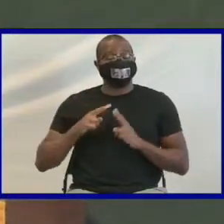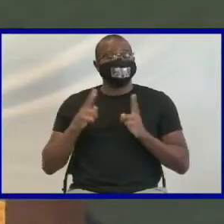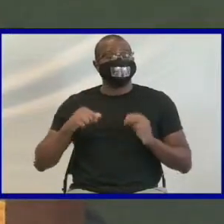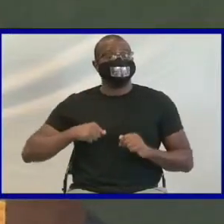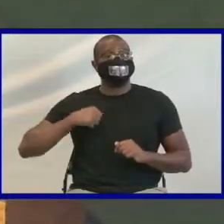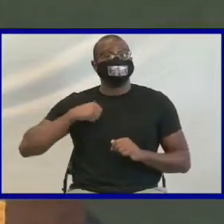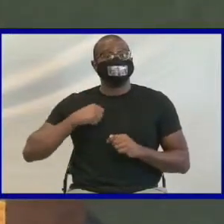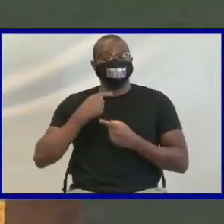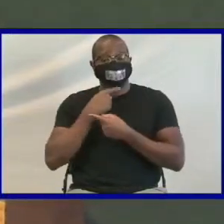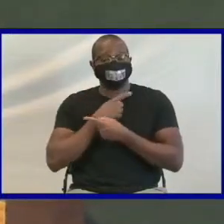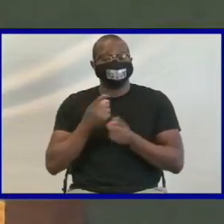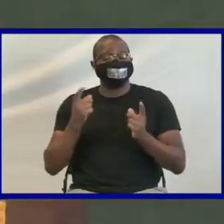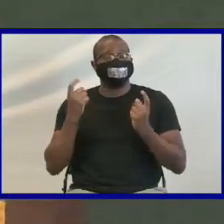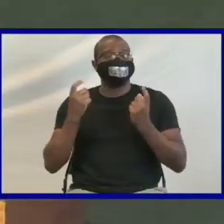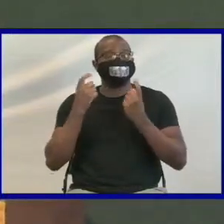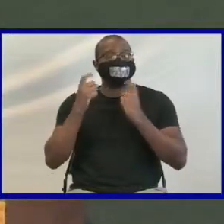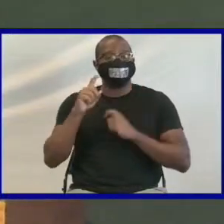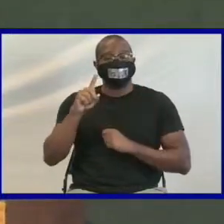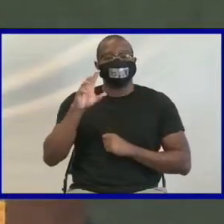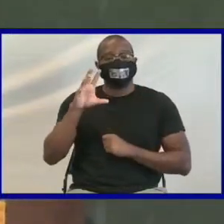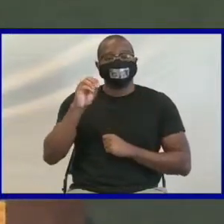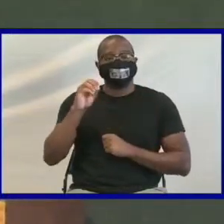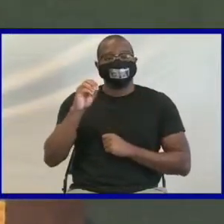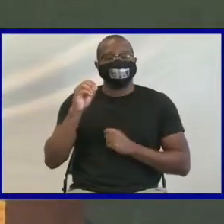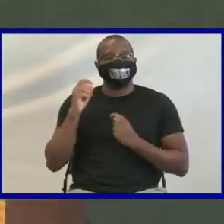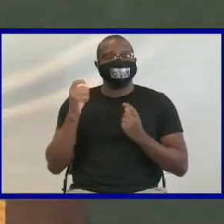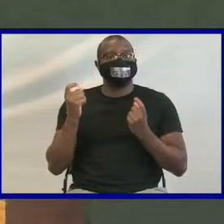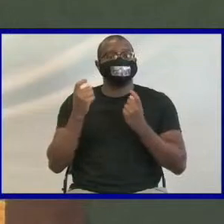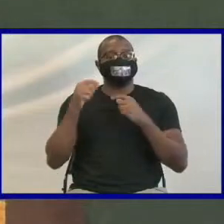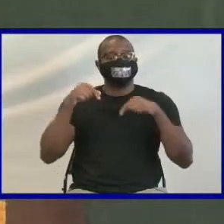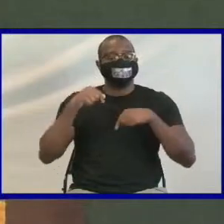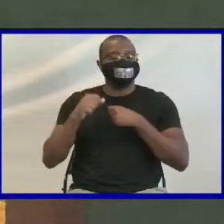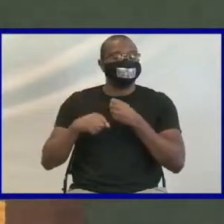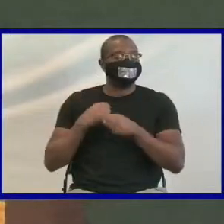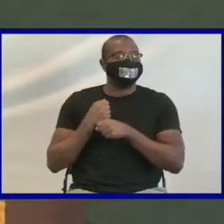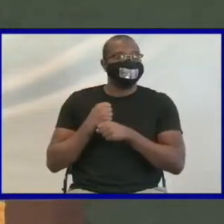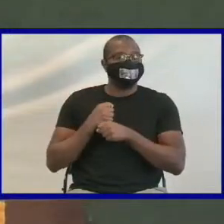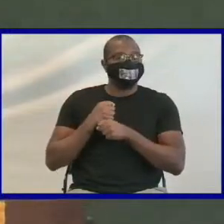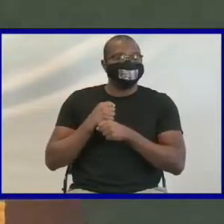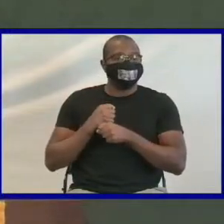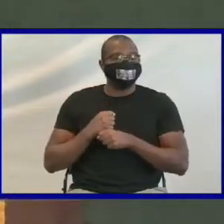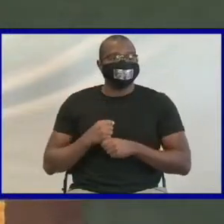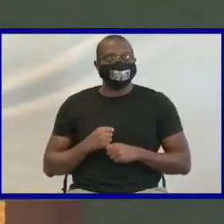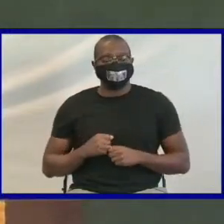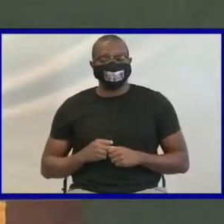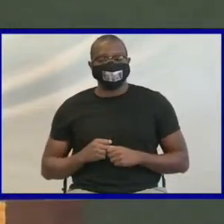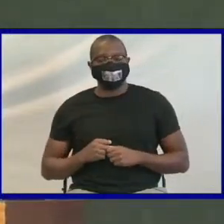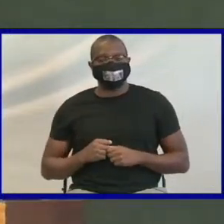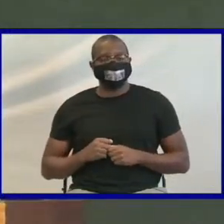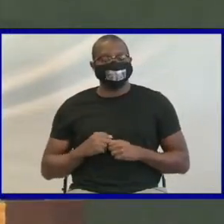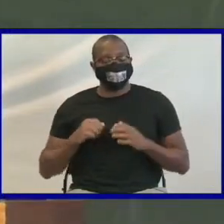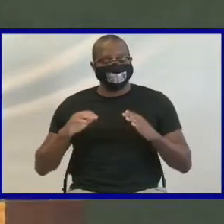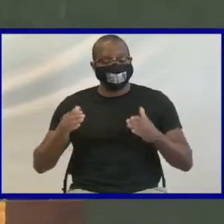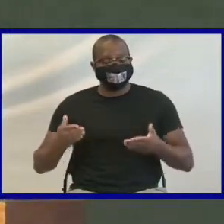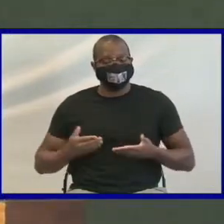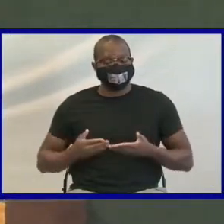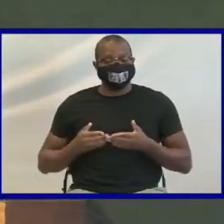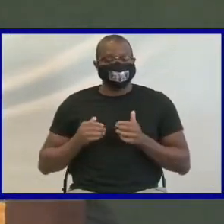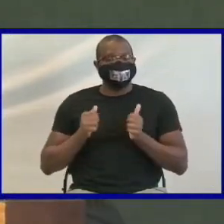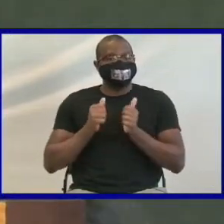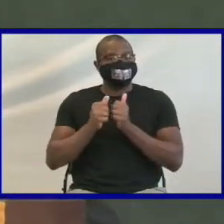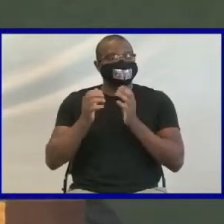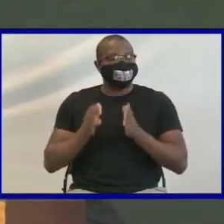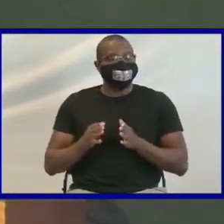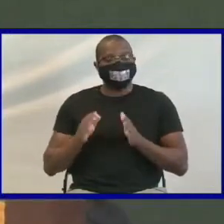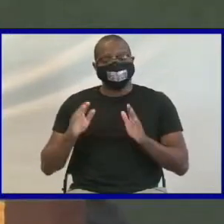we're celebrating our 150th anniversary this past year of the university. Welcome, graduates, and welcome